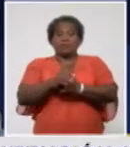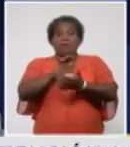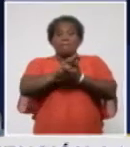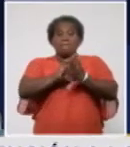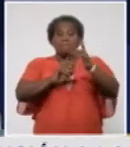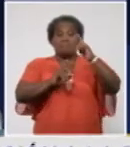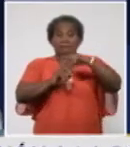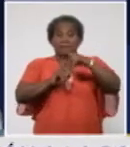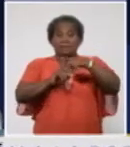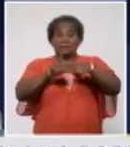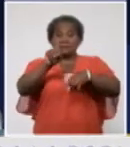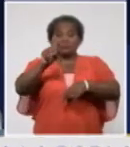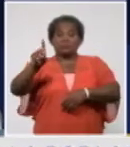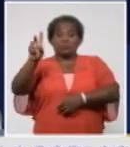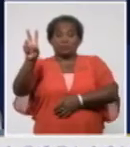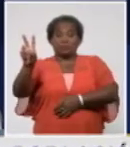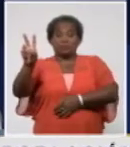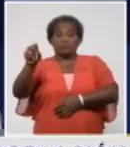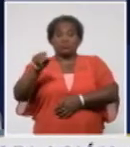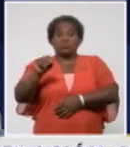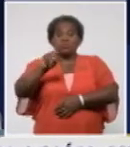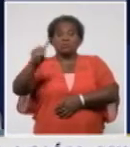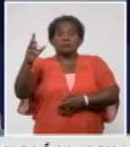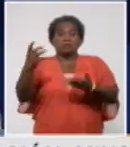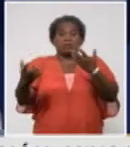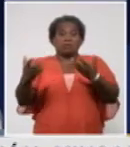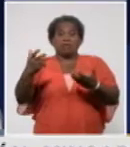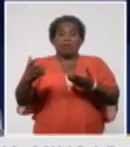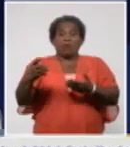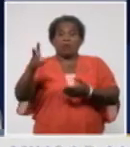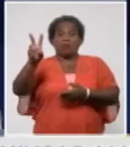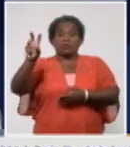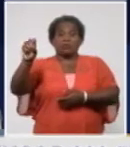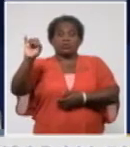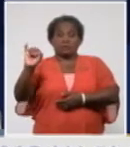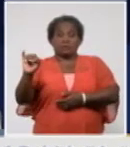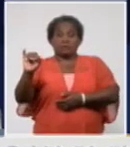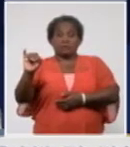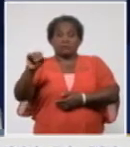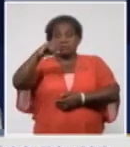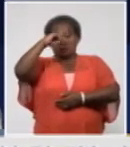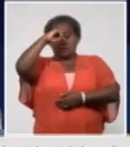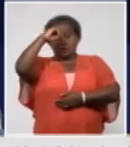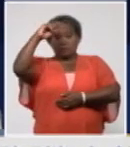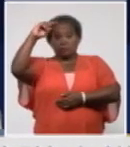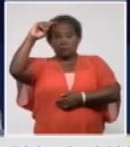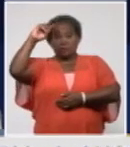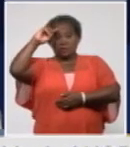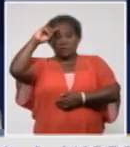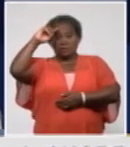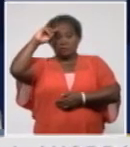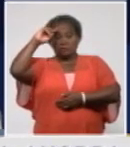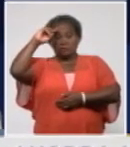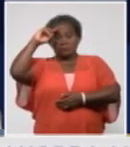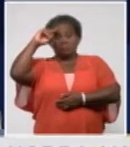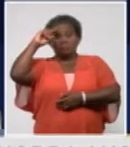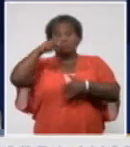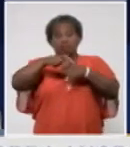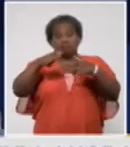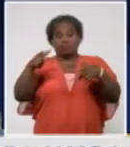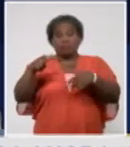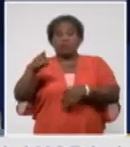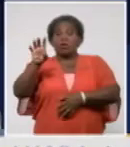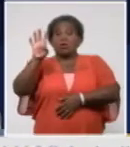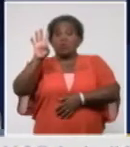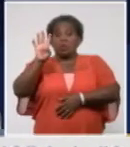928, Camagüey 382, and Guantánamo, with a good surveillance, processed